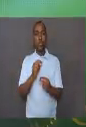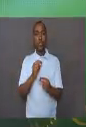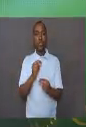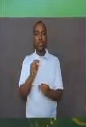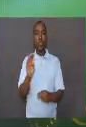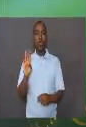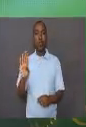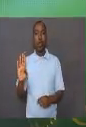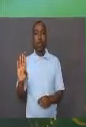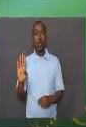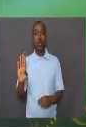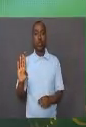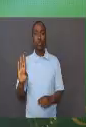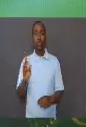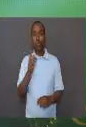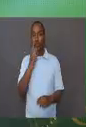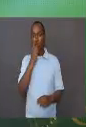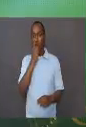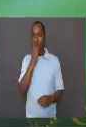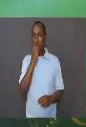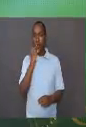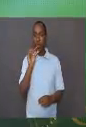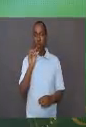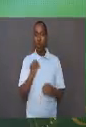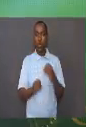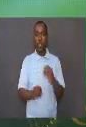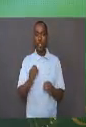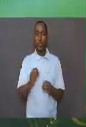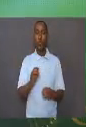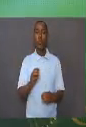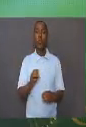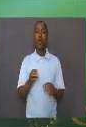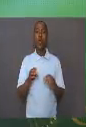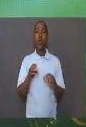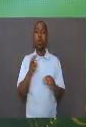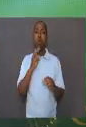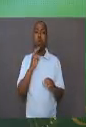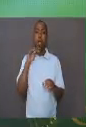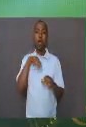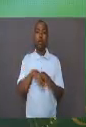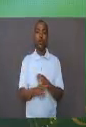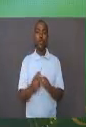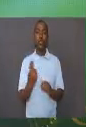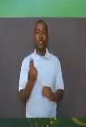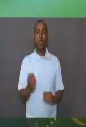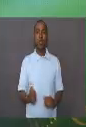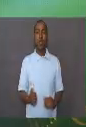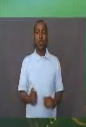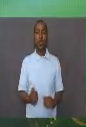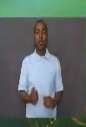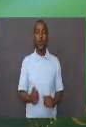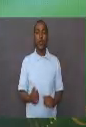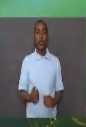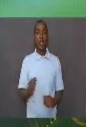the microorganisms in a liquid. Another important requirement